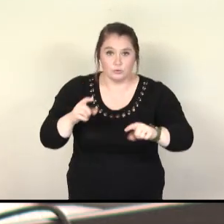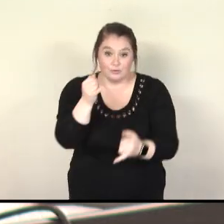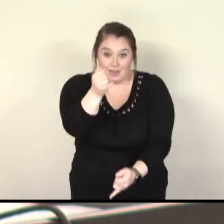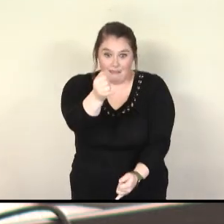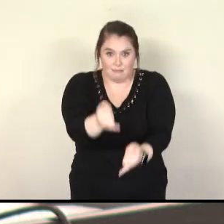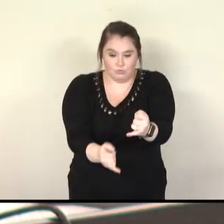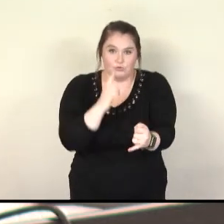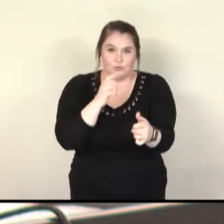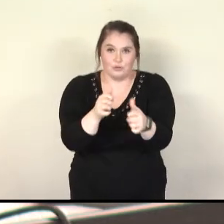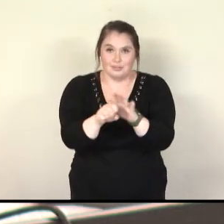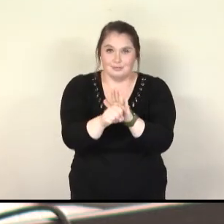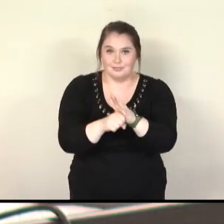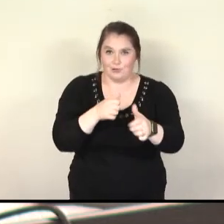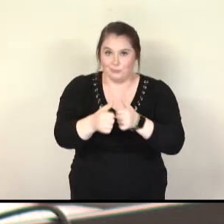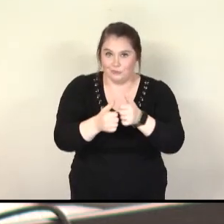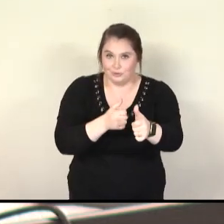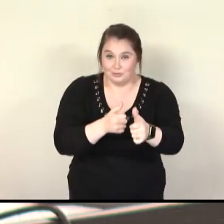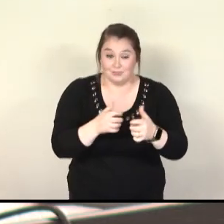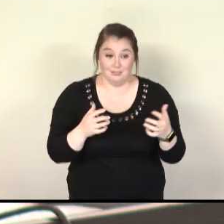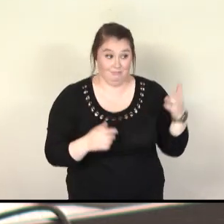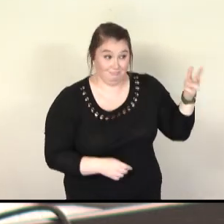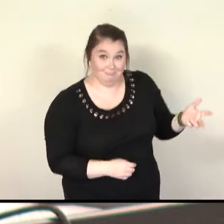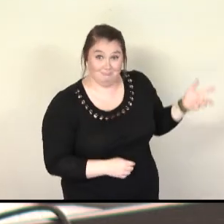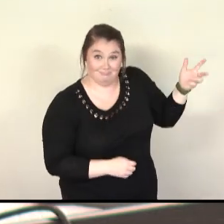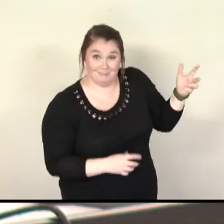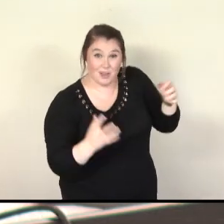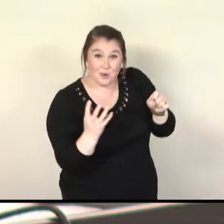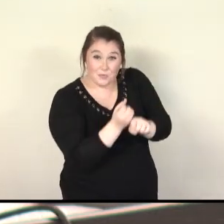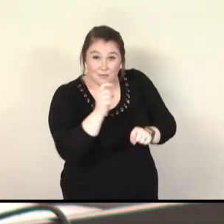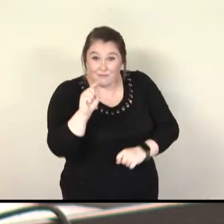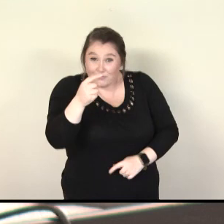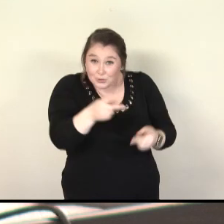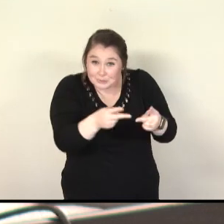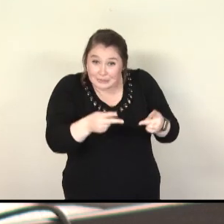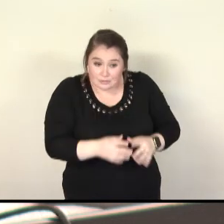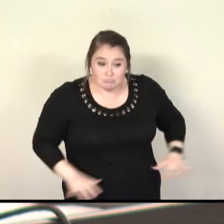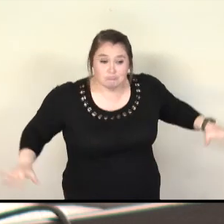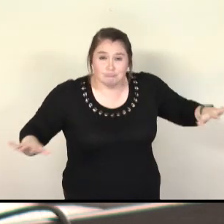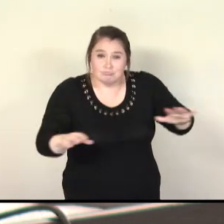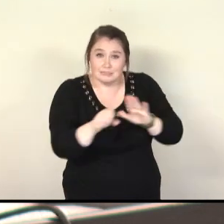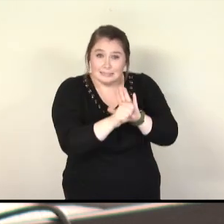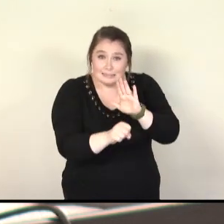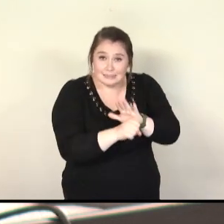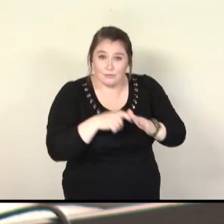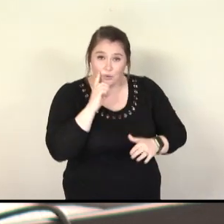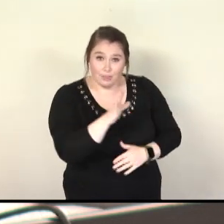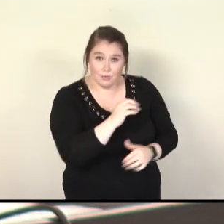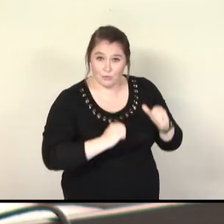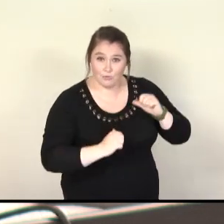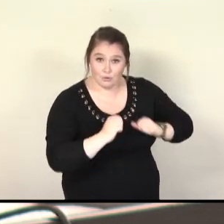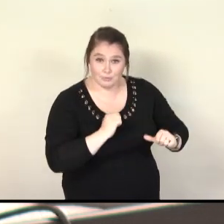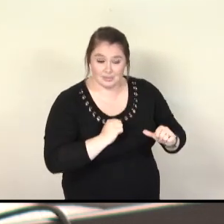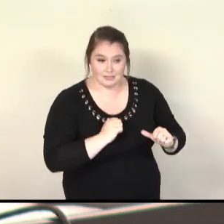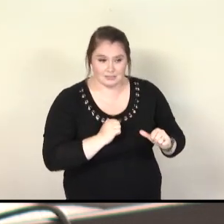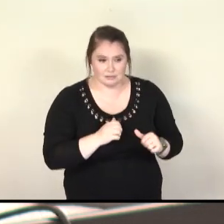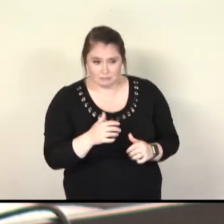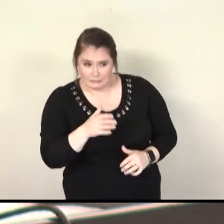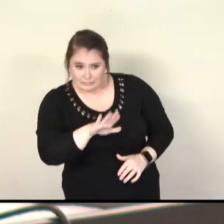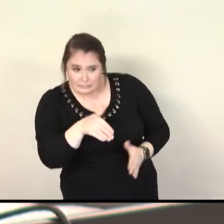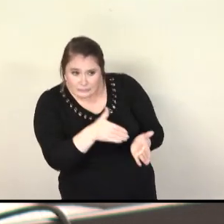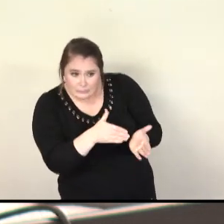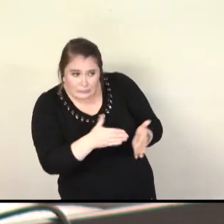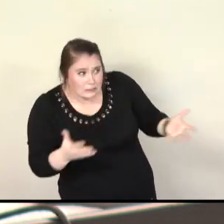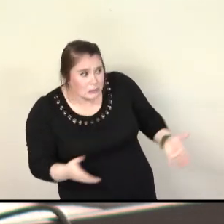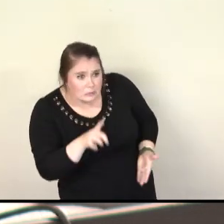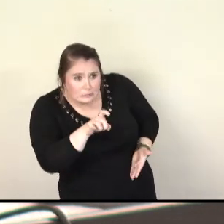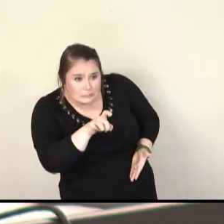recent state competition. They won first place in state at the junior group division for their performance of Is There a Doctor in the